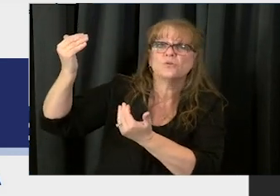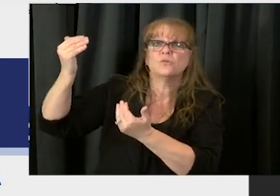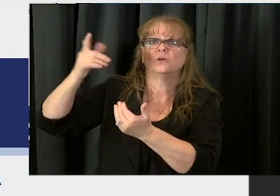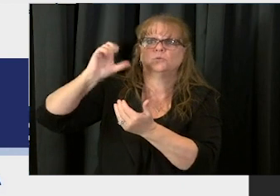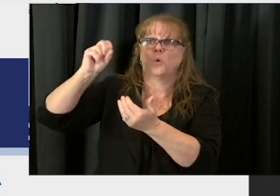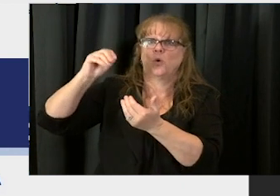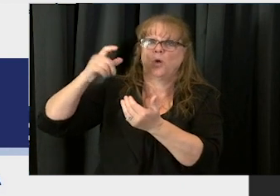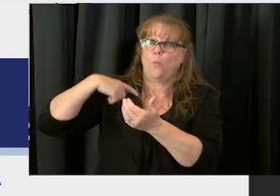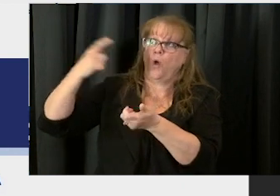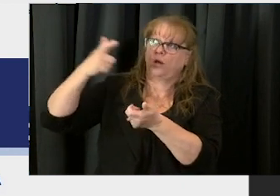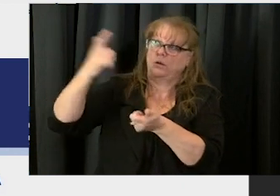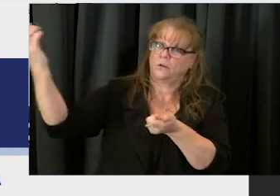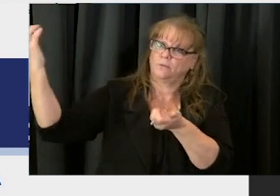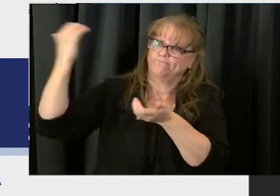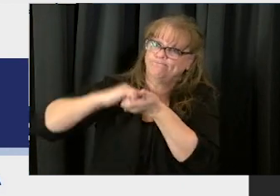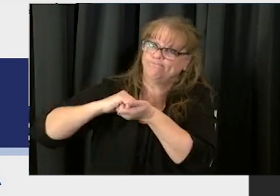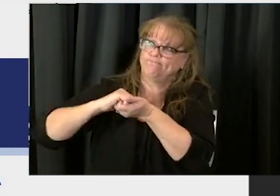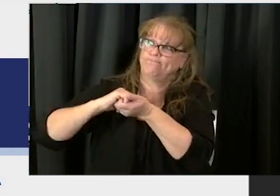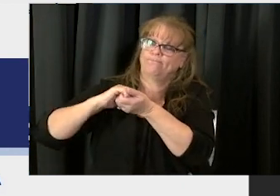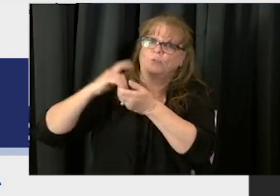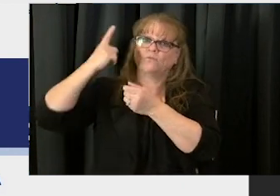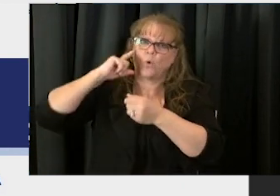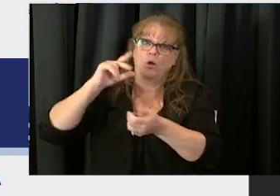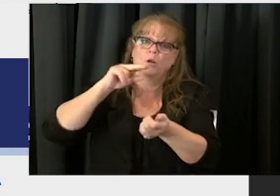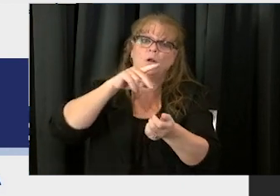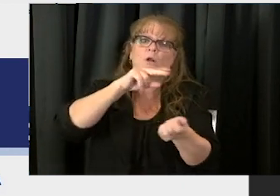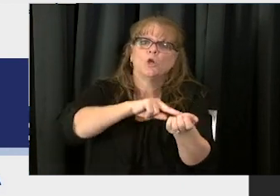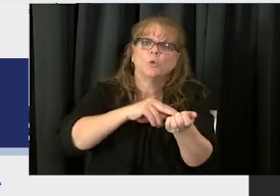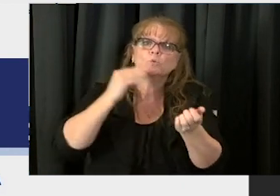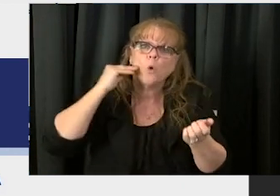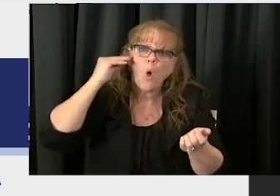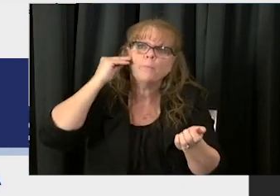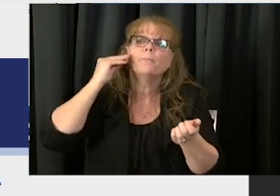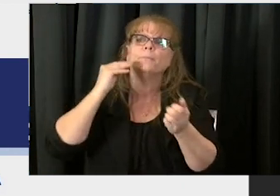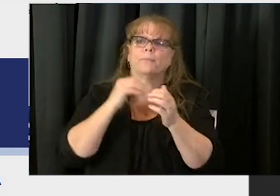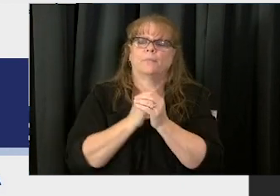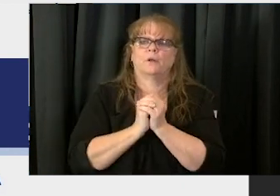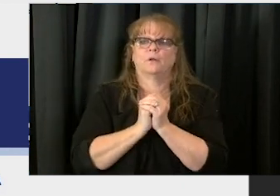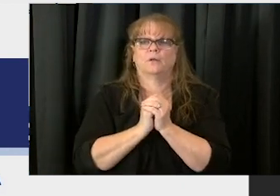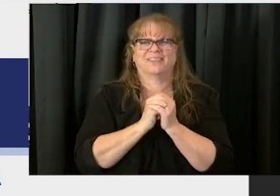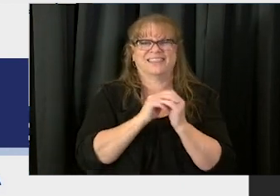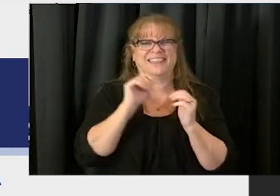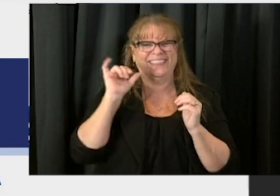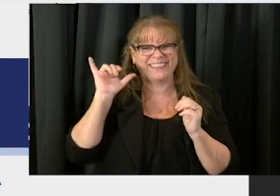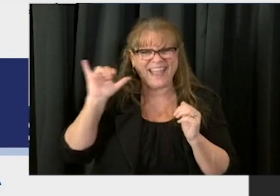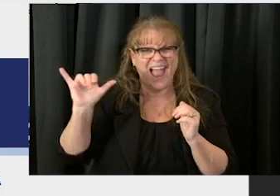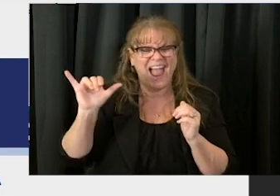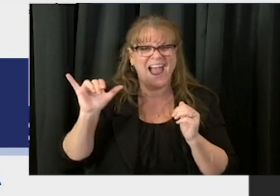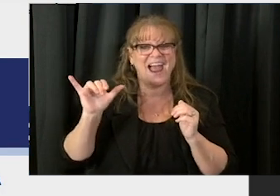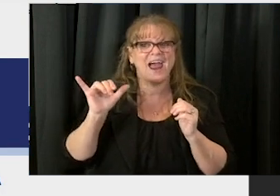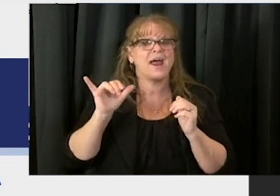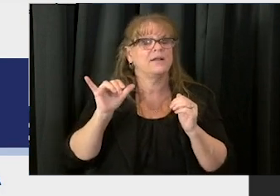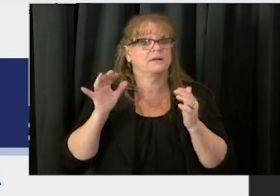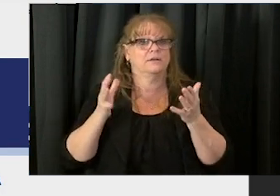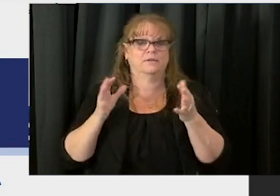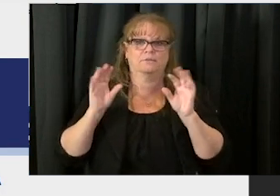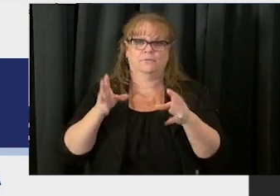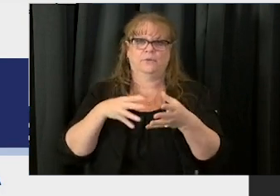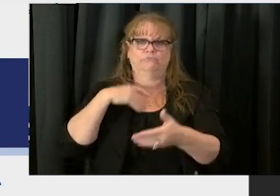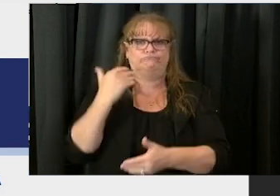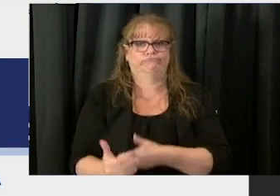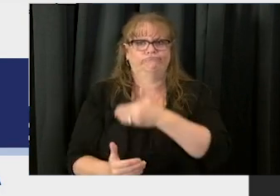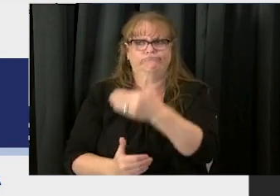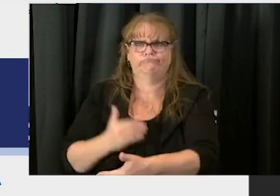equal expediency, and we're even offering technical assistance. By the end of February,